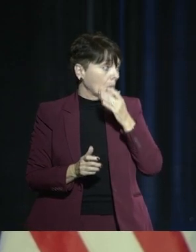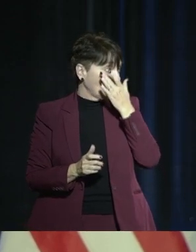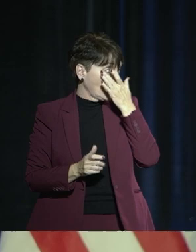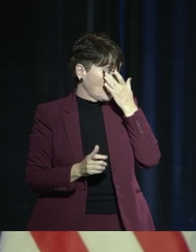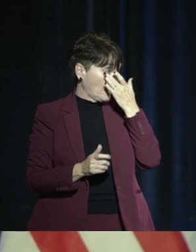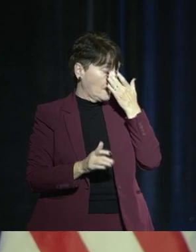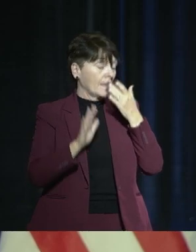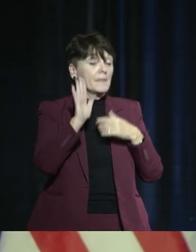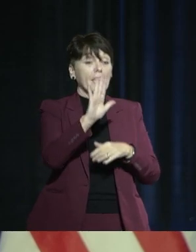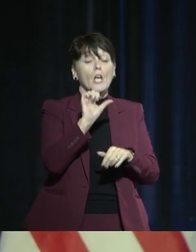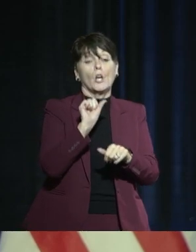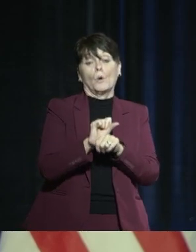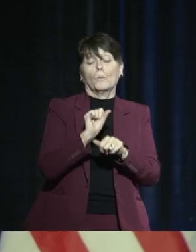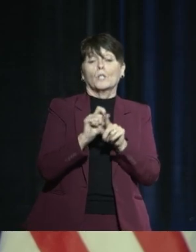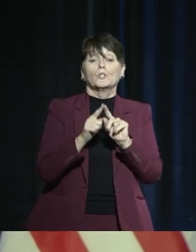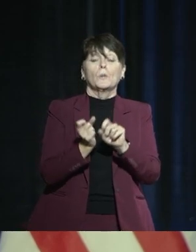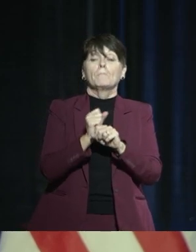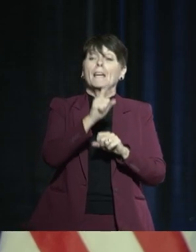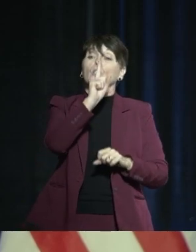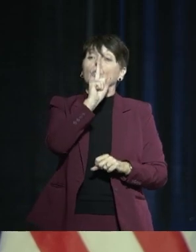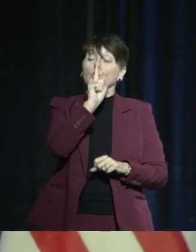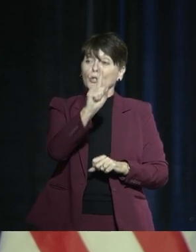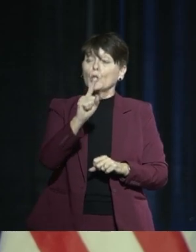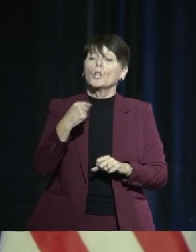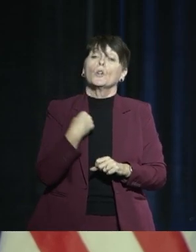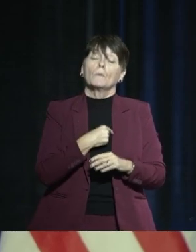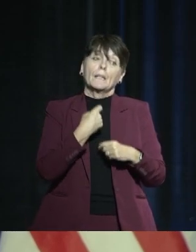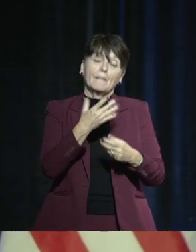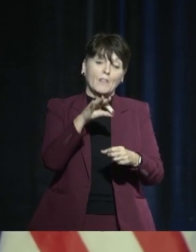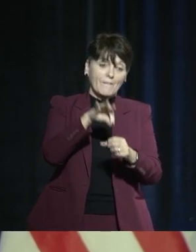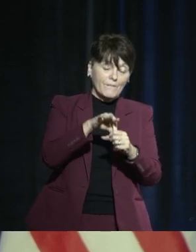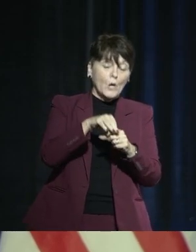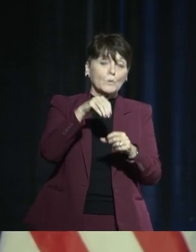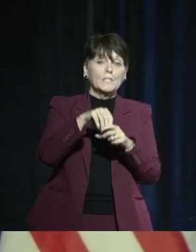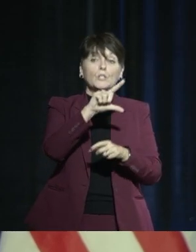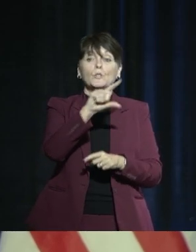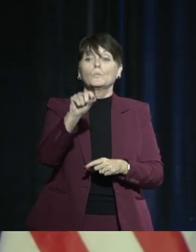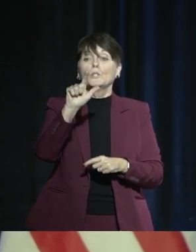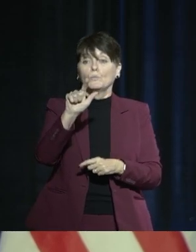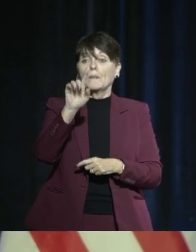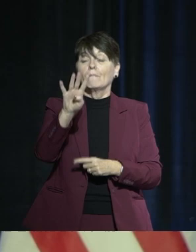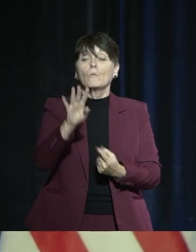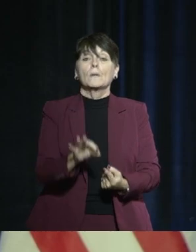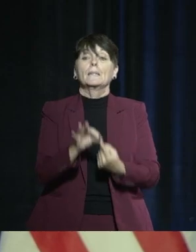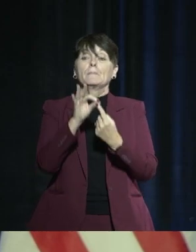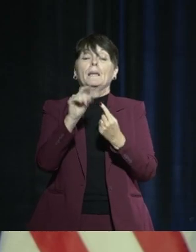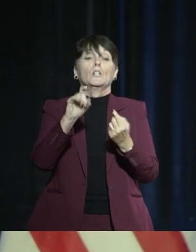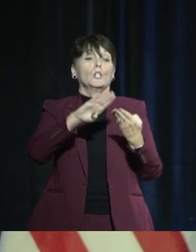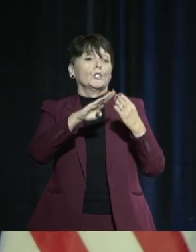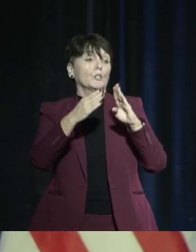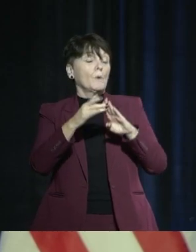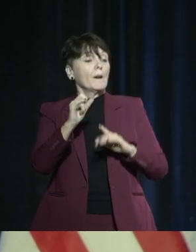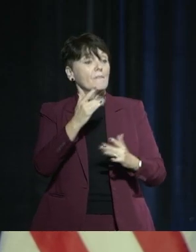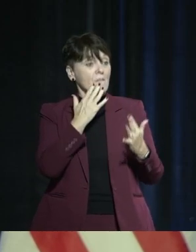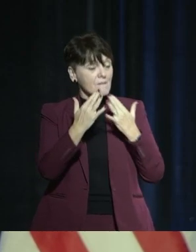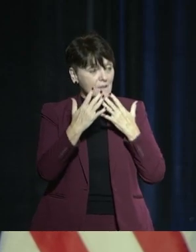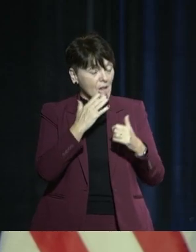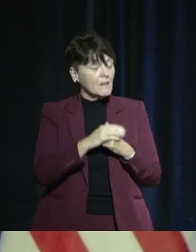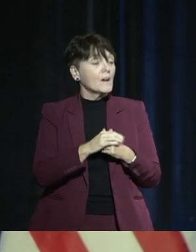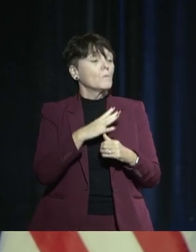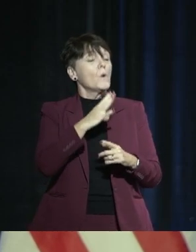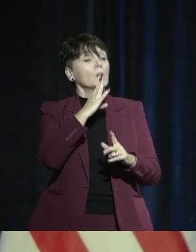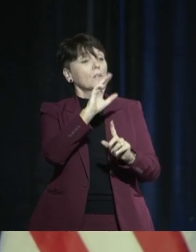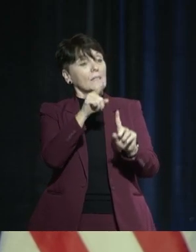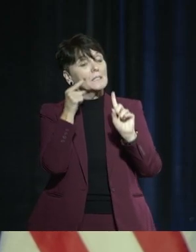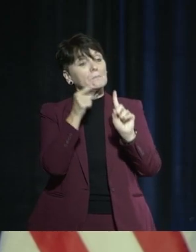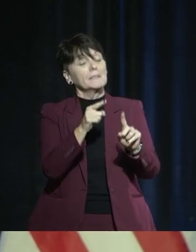They're working to make sure that we turn out the vote in 2024, especially in communities of color, and I want to talk